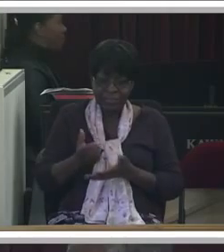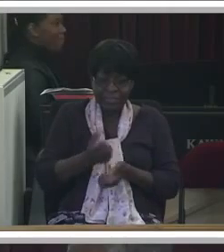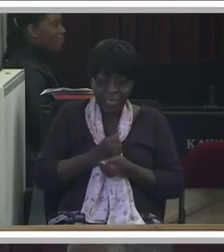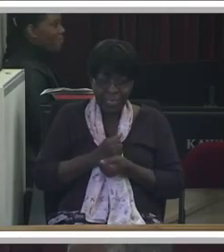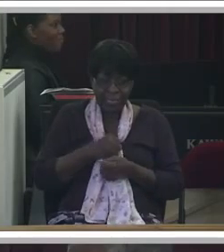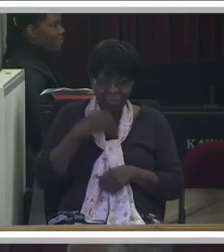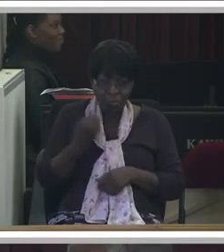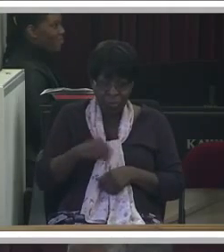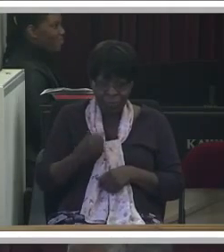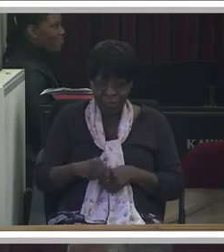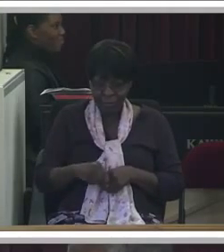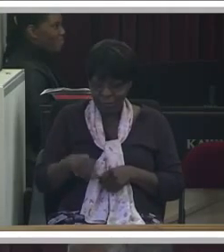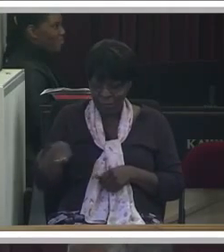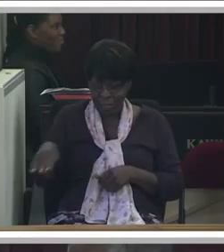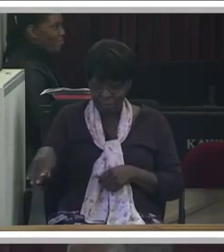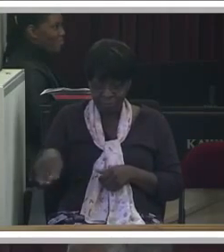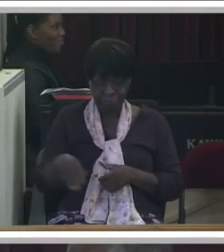So he said stretch out your hand.